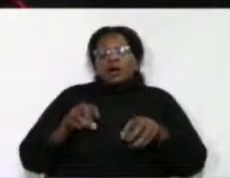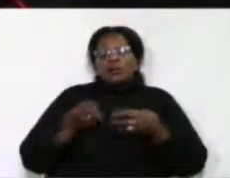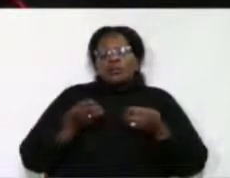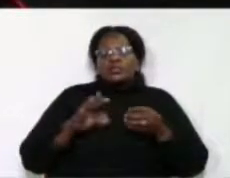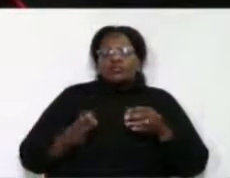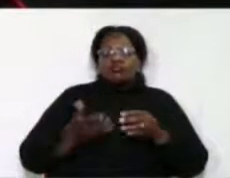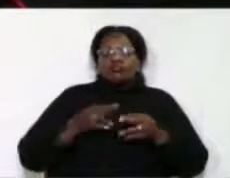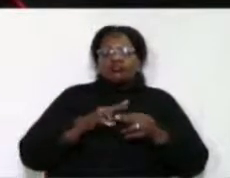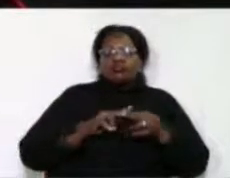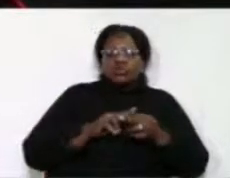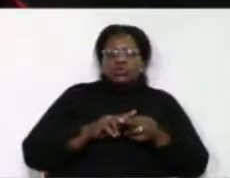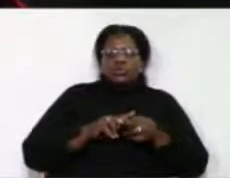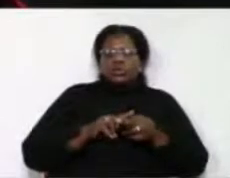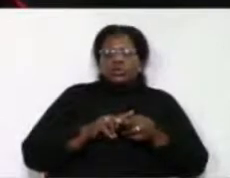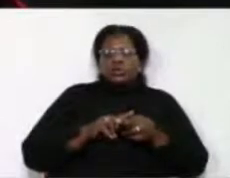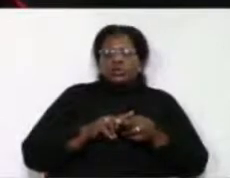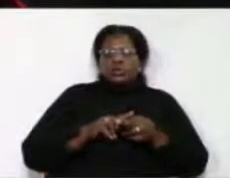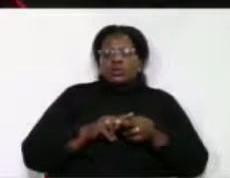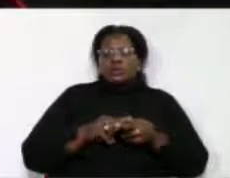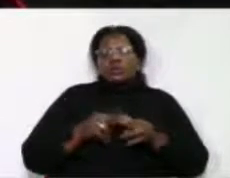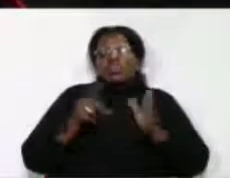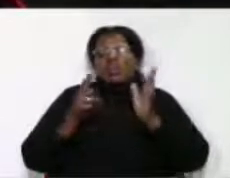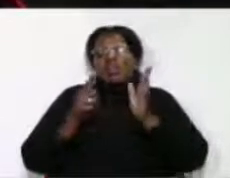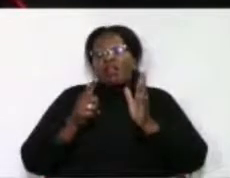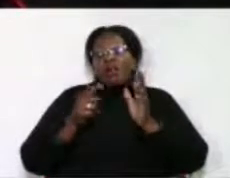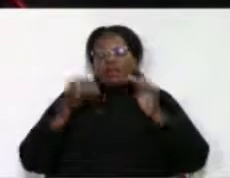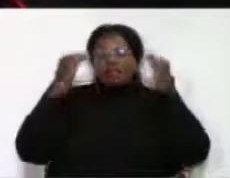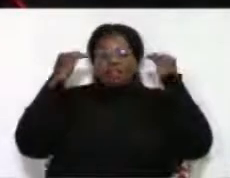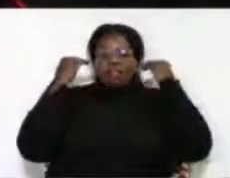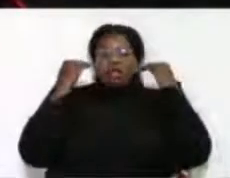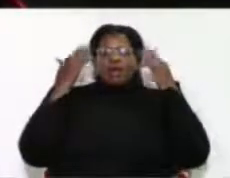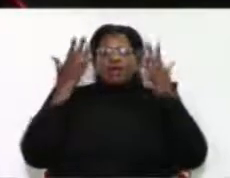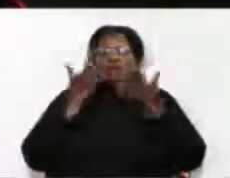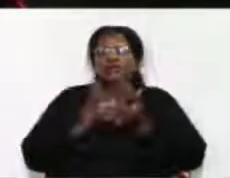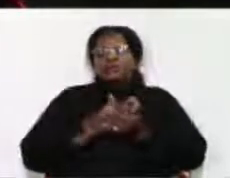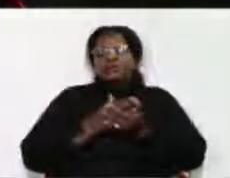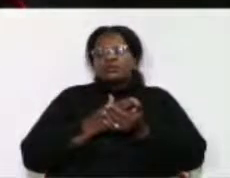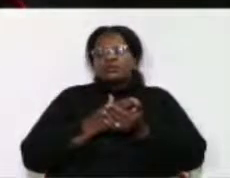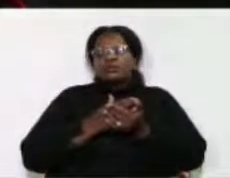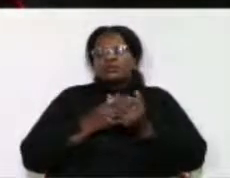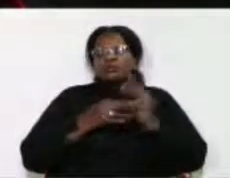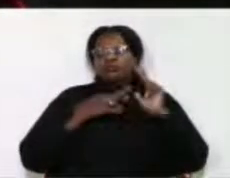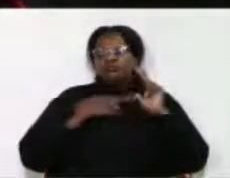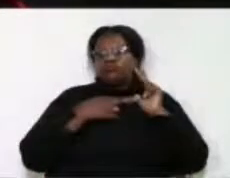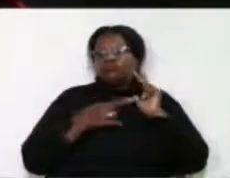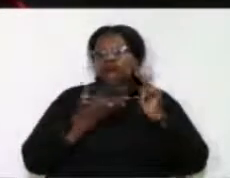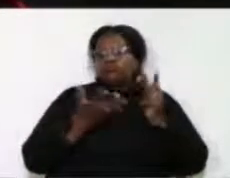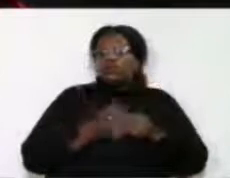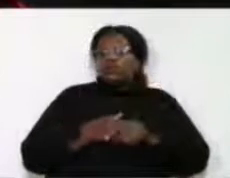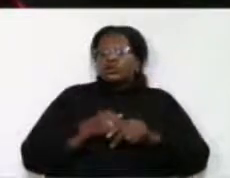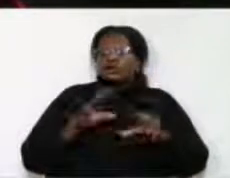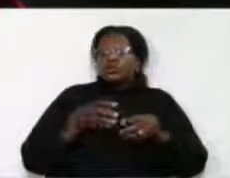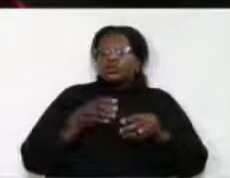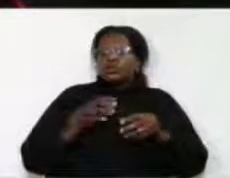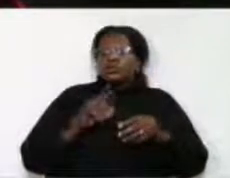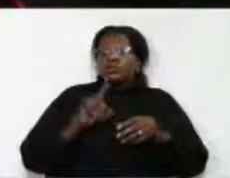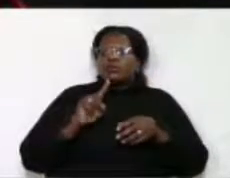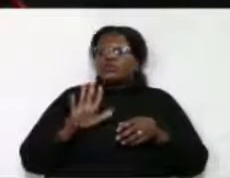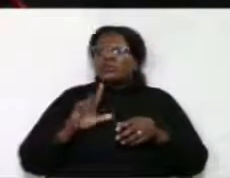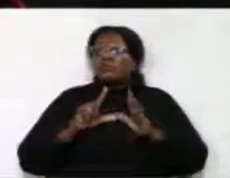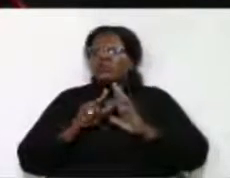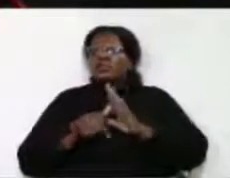into hourly rates. Whether you're a lawyer, you know, lawyers charge by the letter, but by the 15 minutes or whatever.